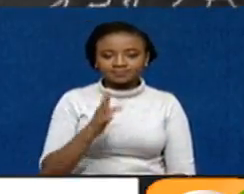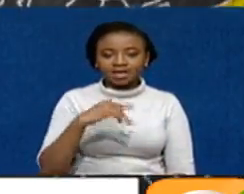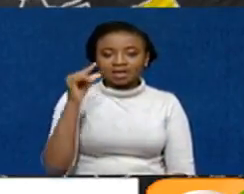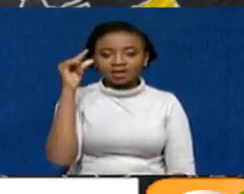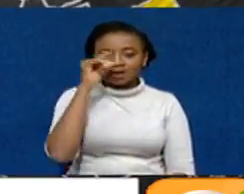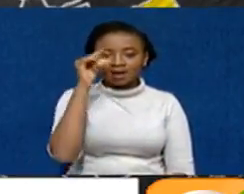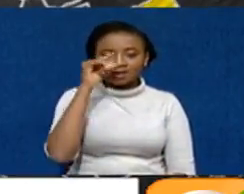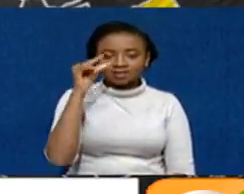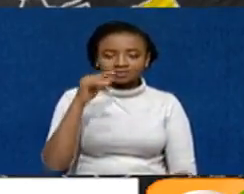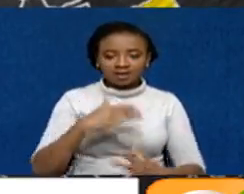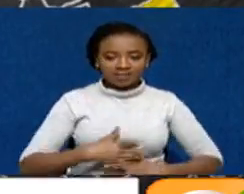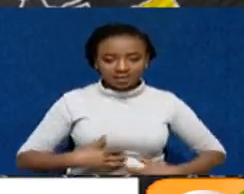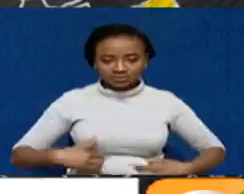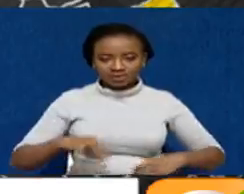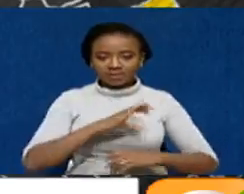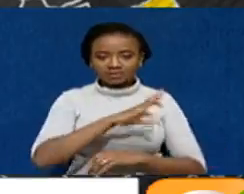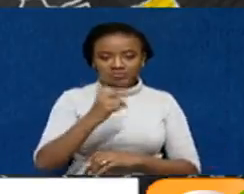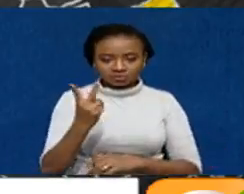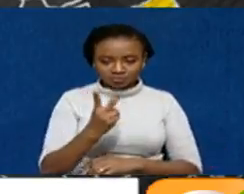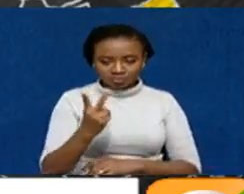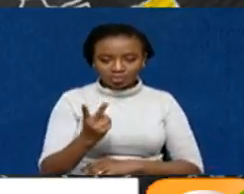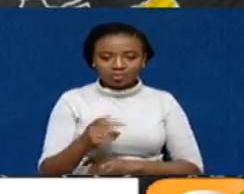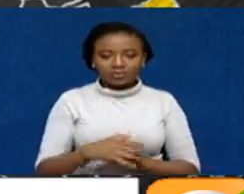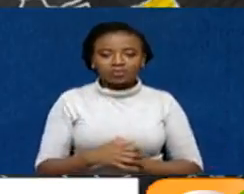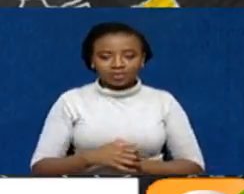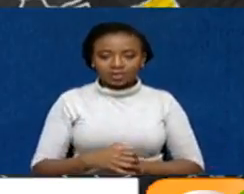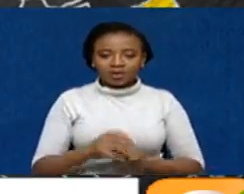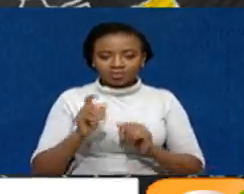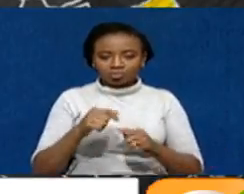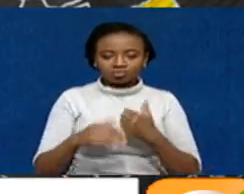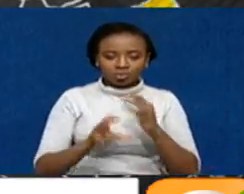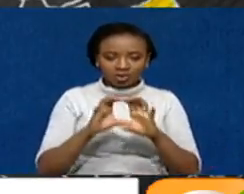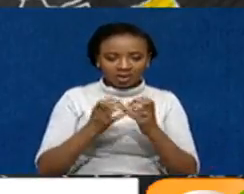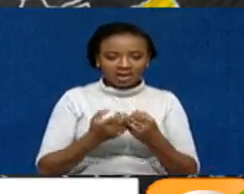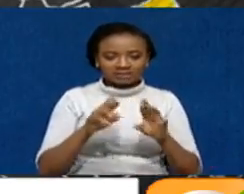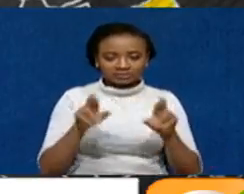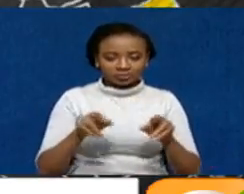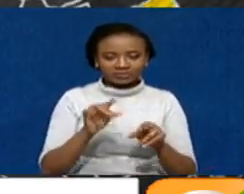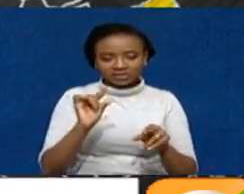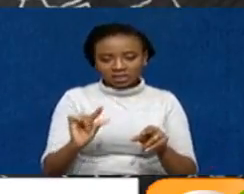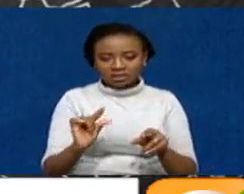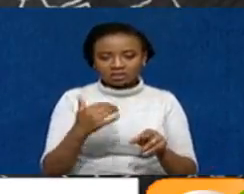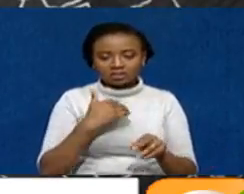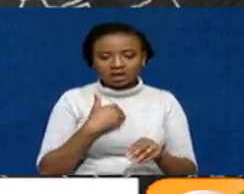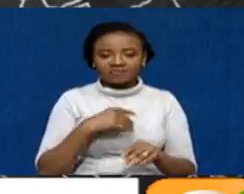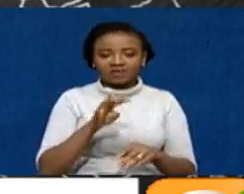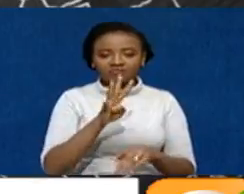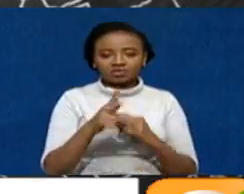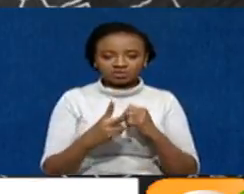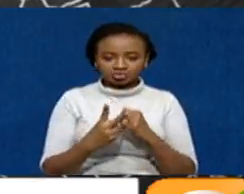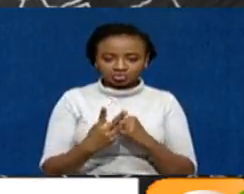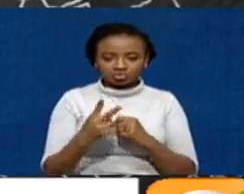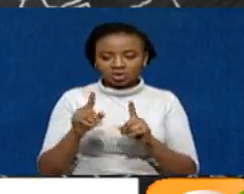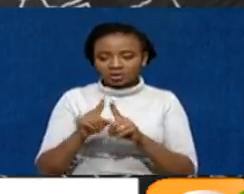Garissa County as well as Marsabit County will be one of the counties that will put up the lowest number of new classrooms at 42